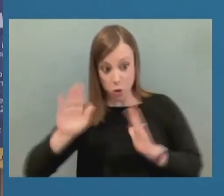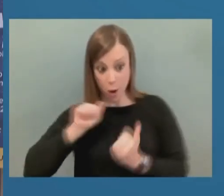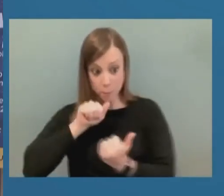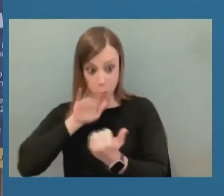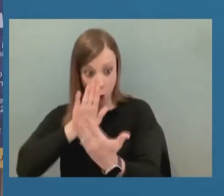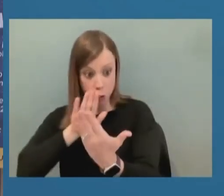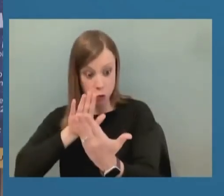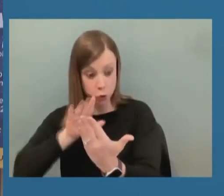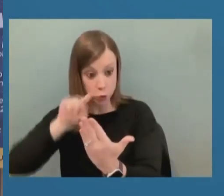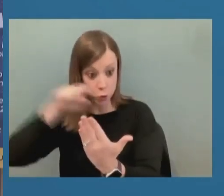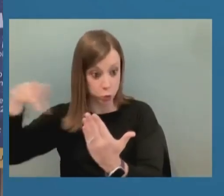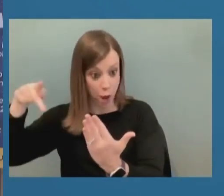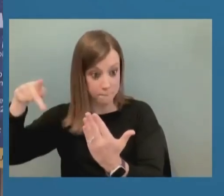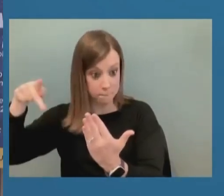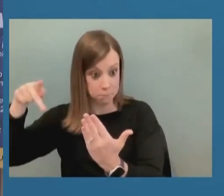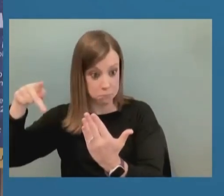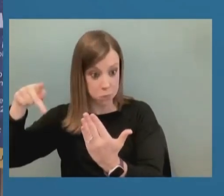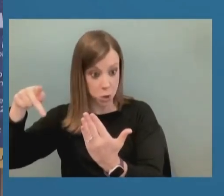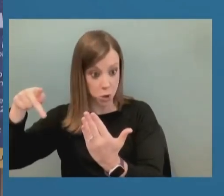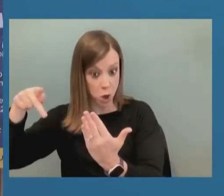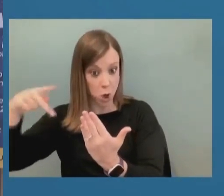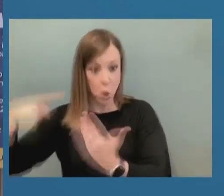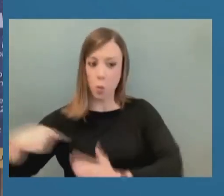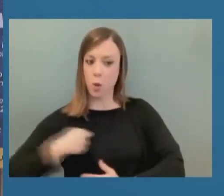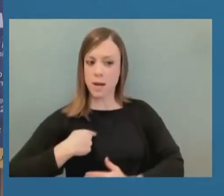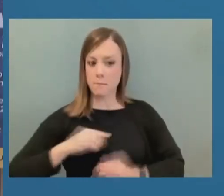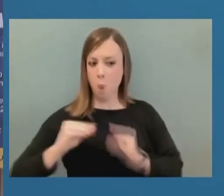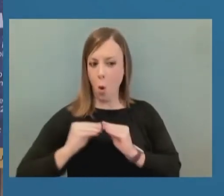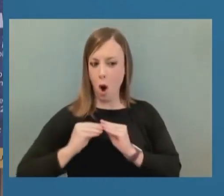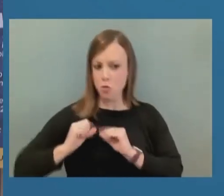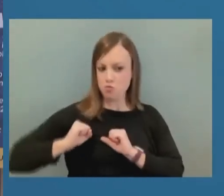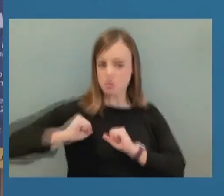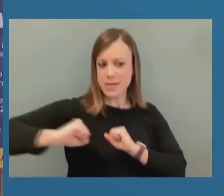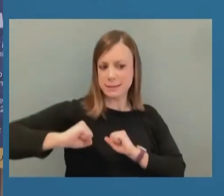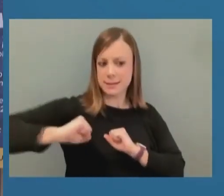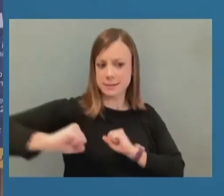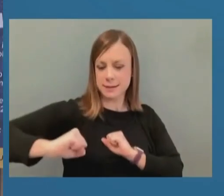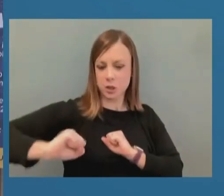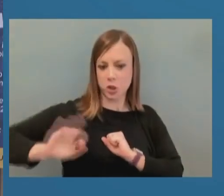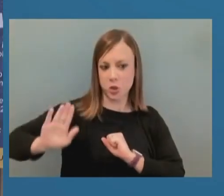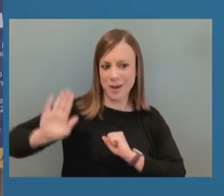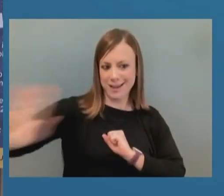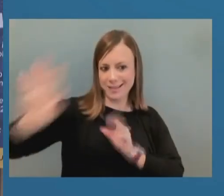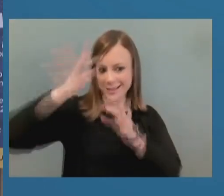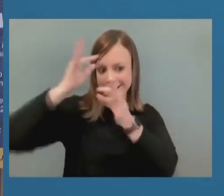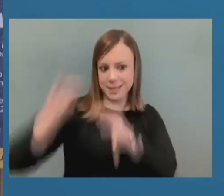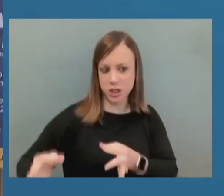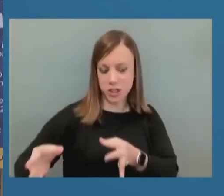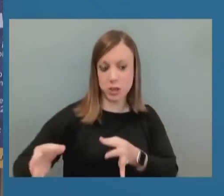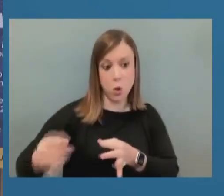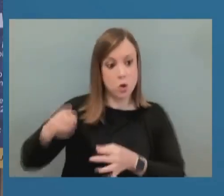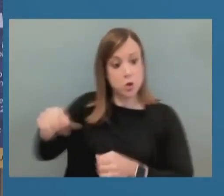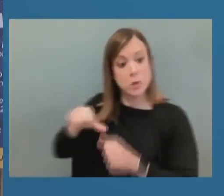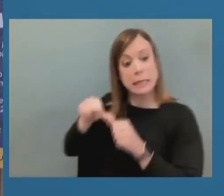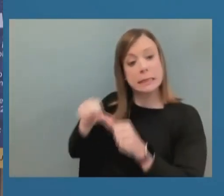expect to see more resistance from you to things that he's doing, or are you still going to continue your